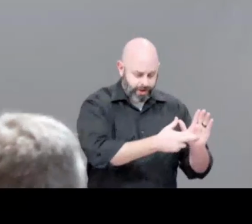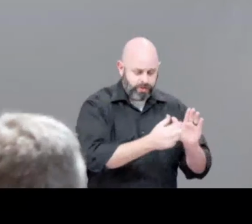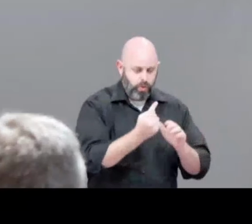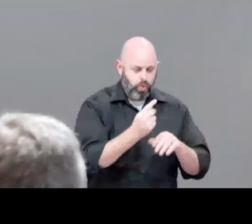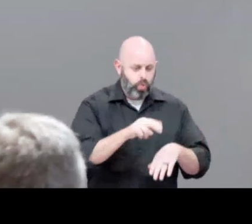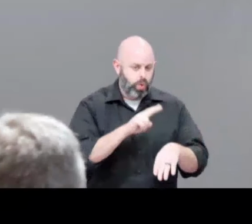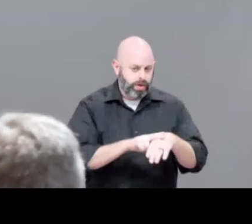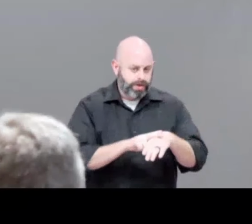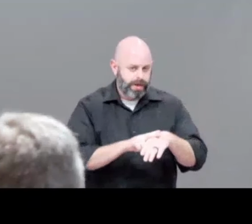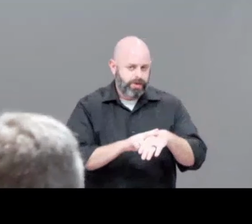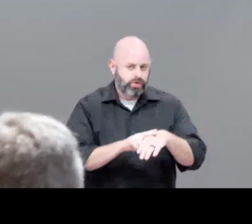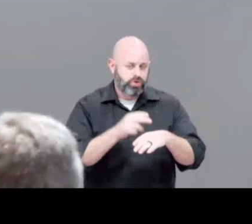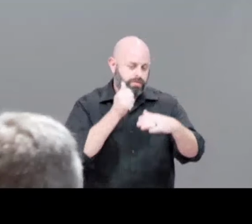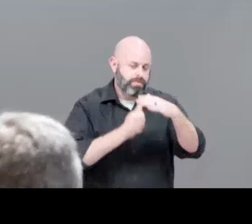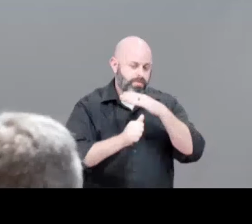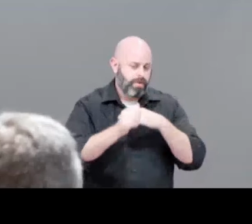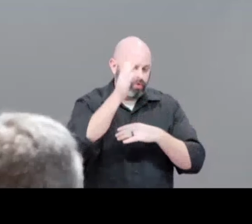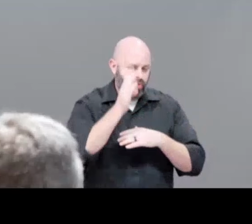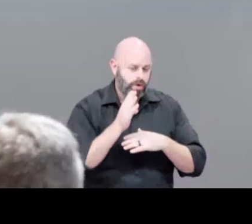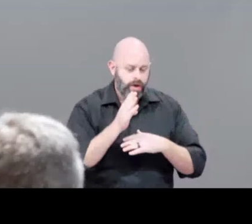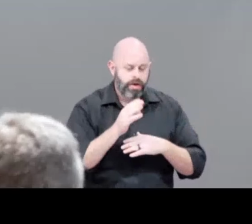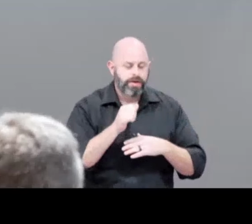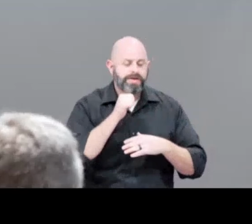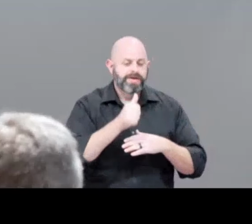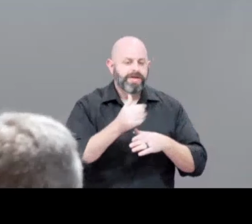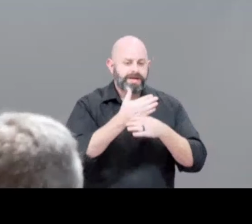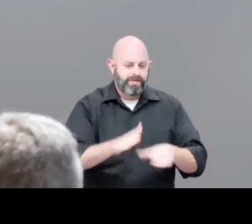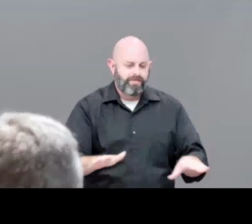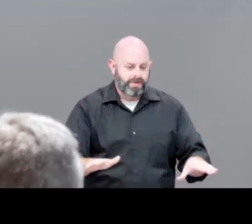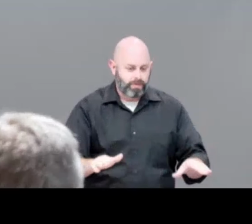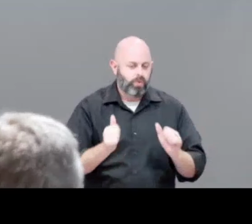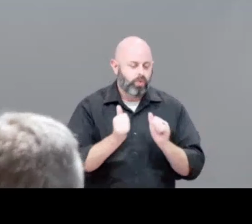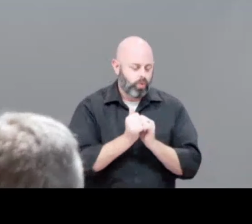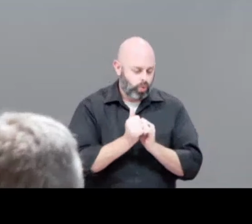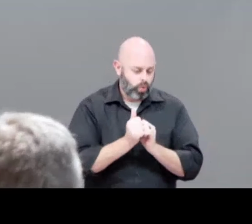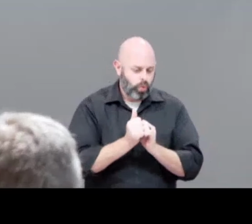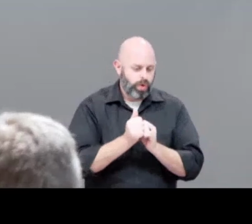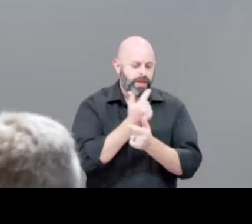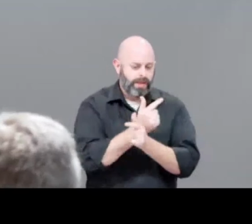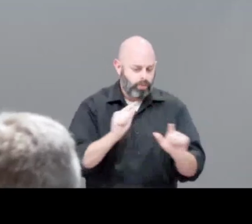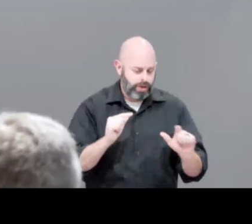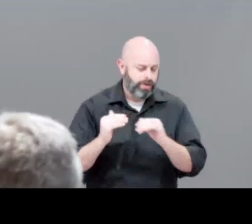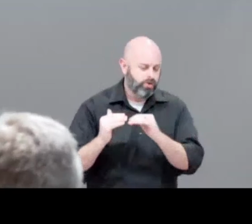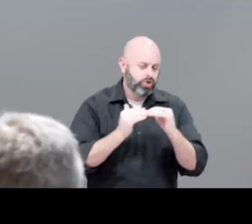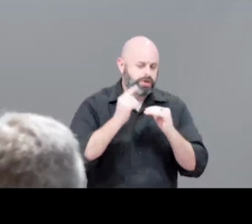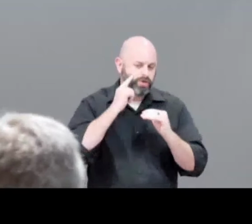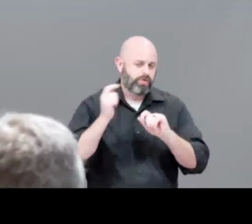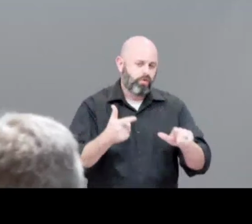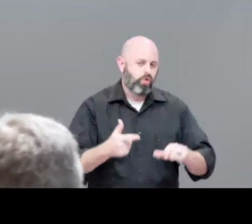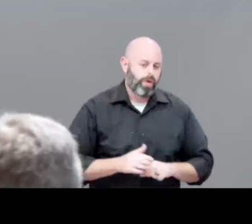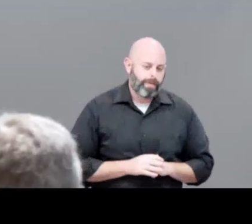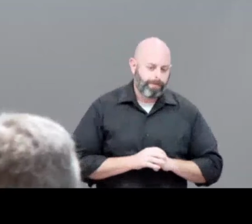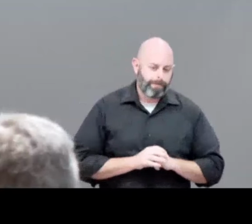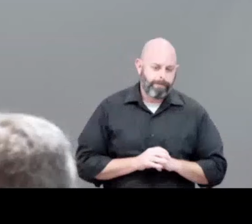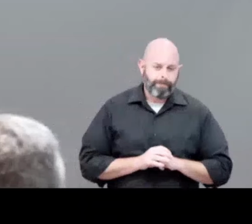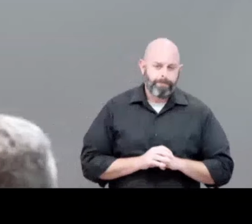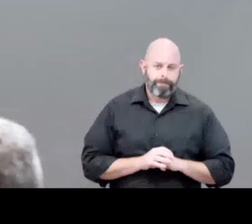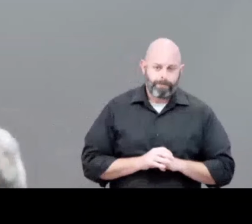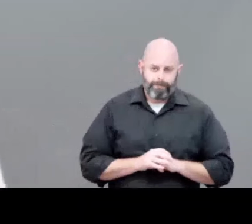it stands, one nation, under God, indivisible, with liberty and justice for